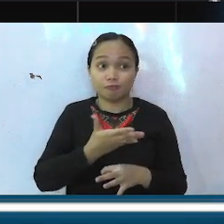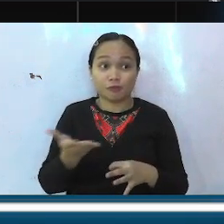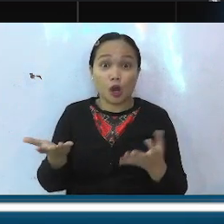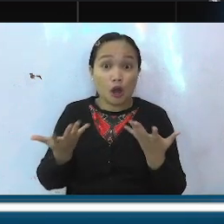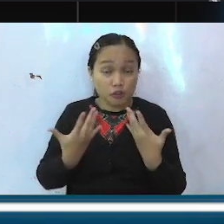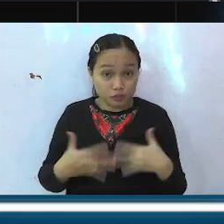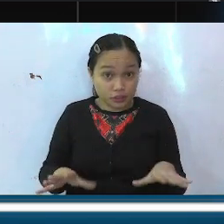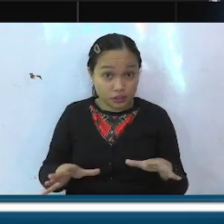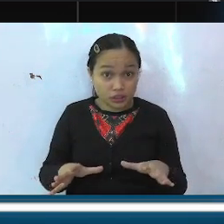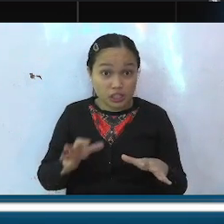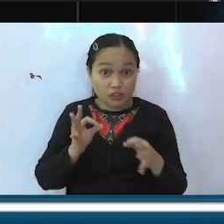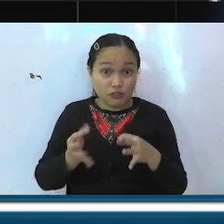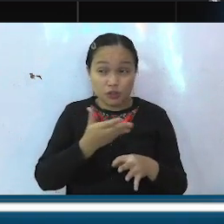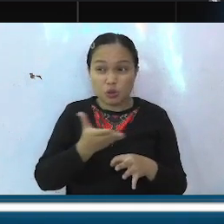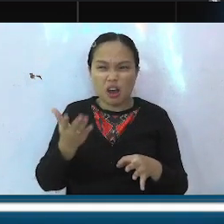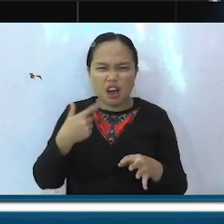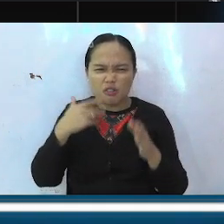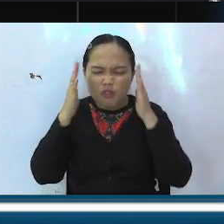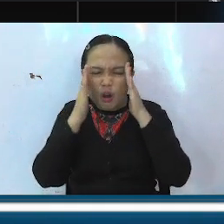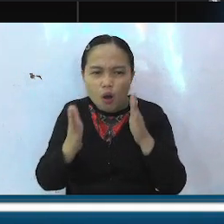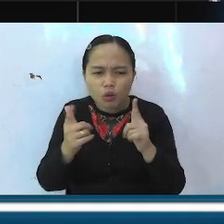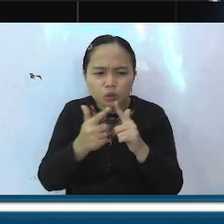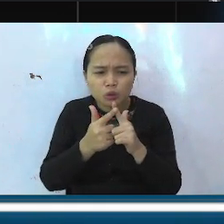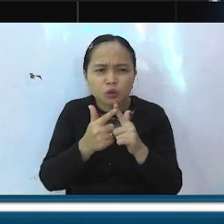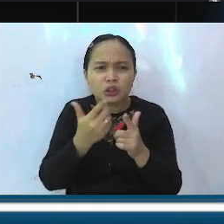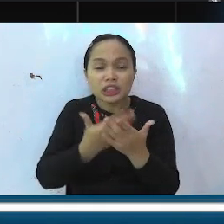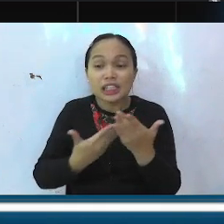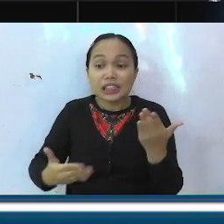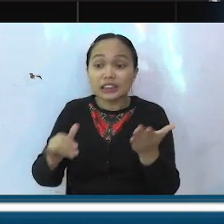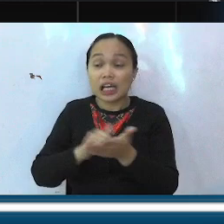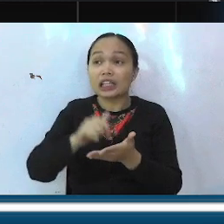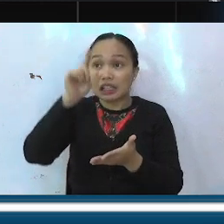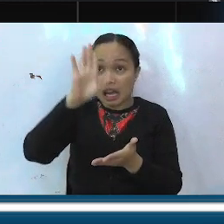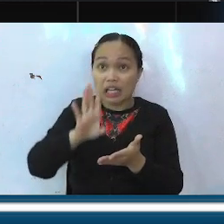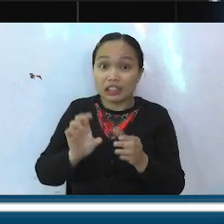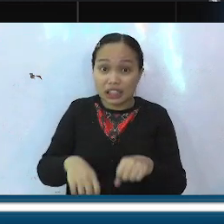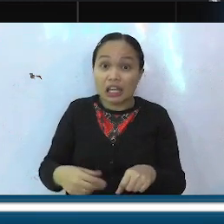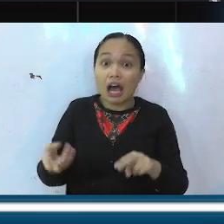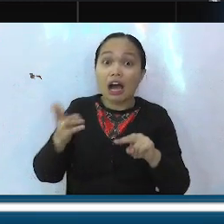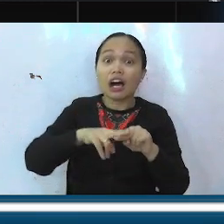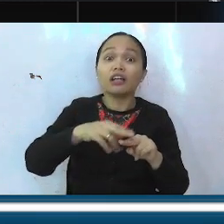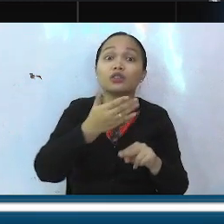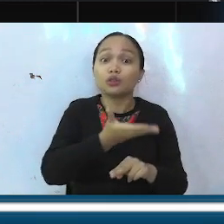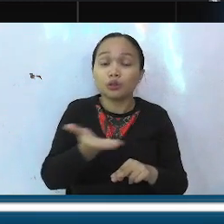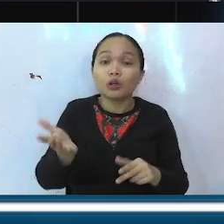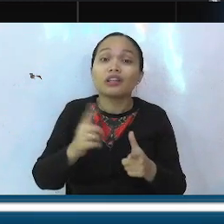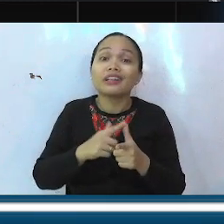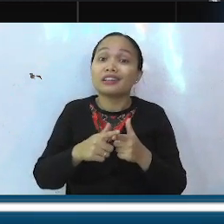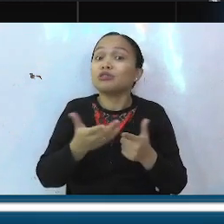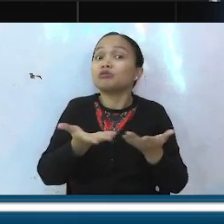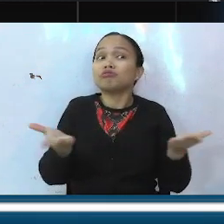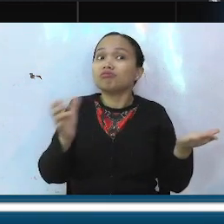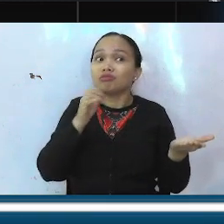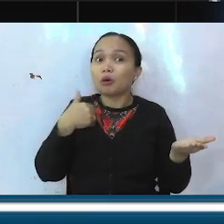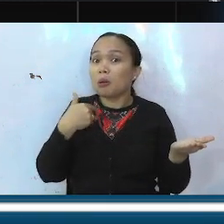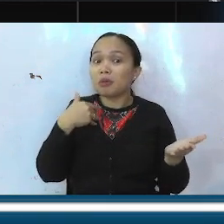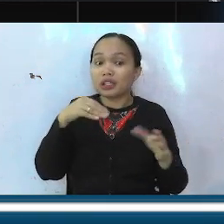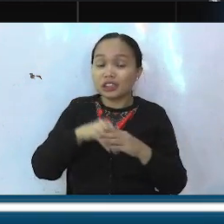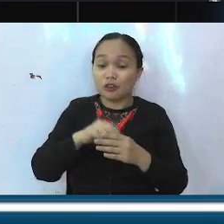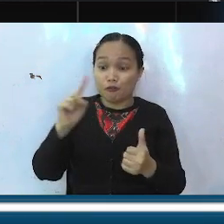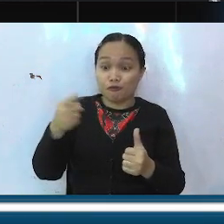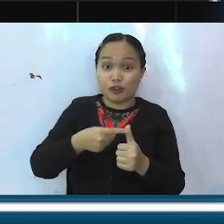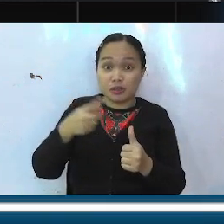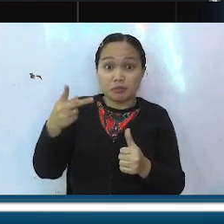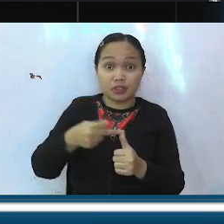is adding to you, that you're not already in your primary position. That's right. Because it's very clear, just like what Pastor Hill said, the